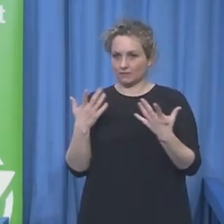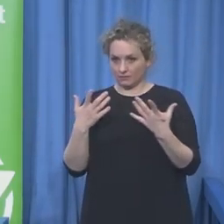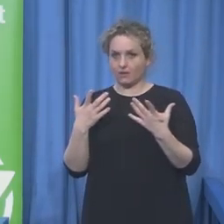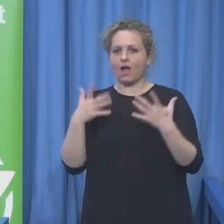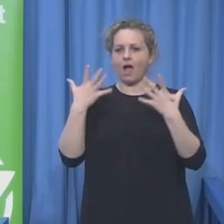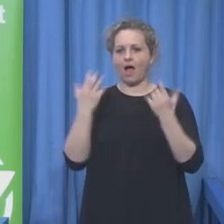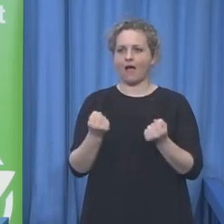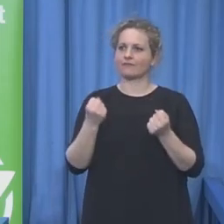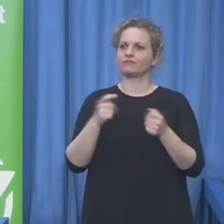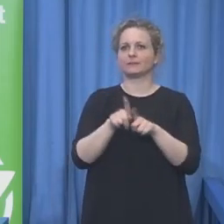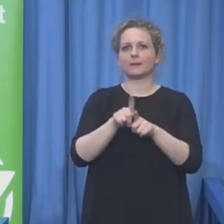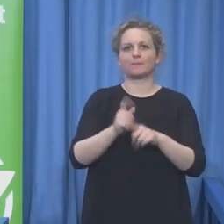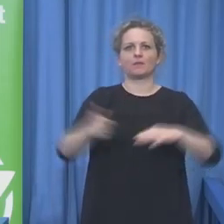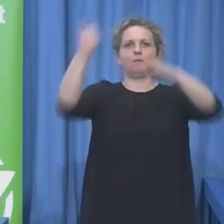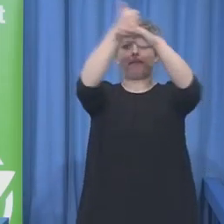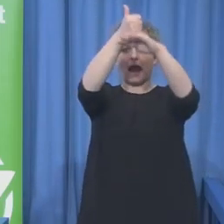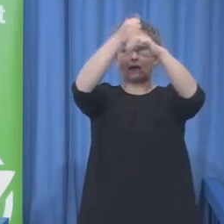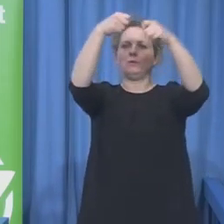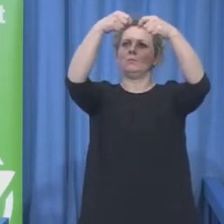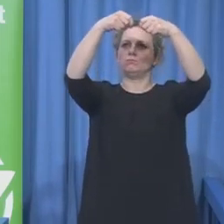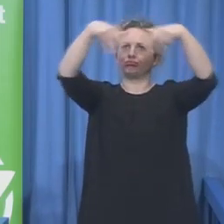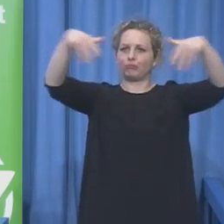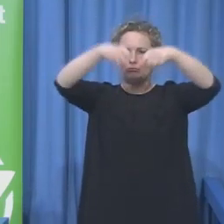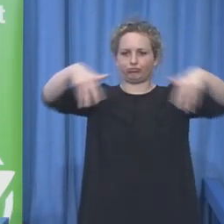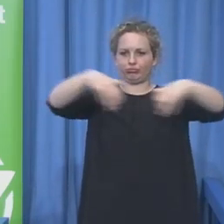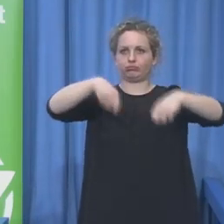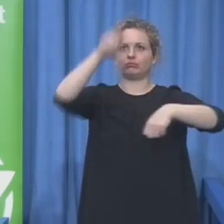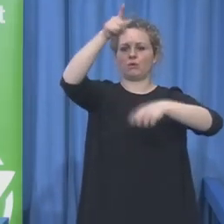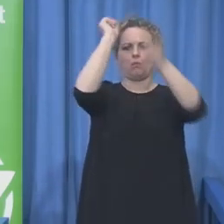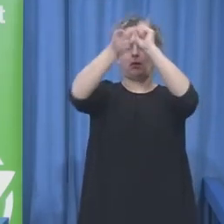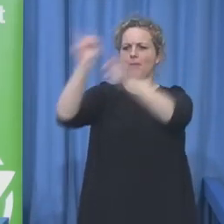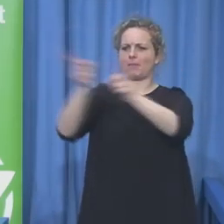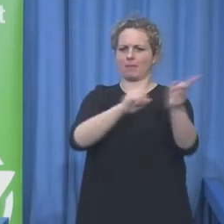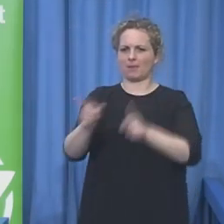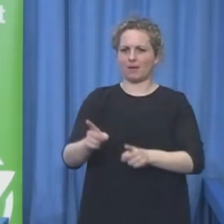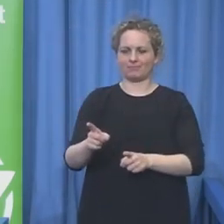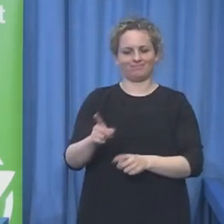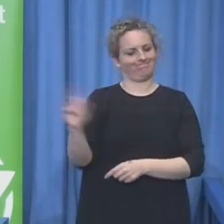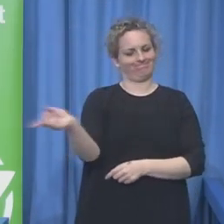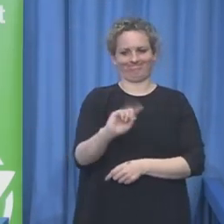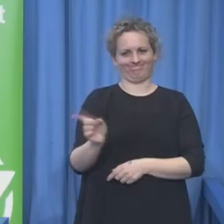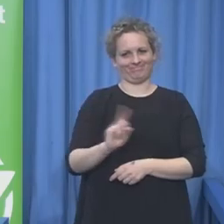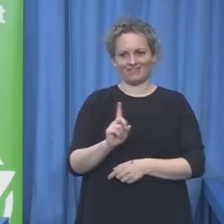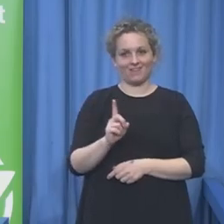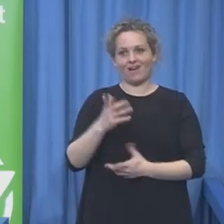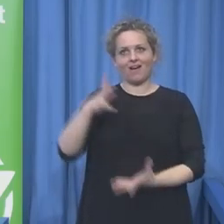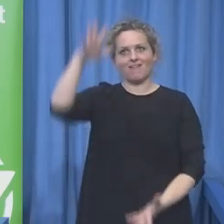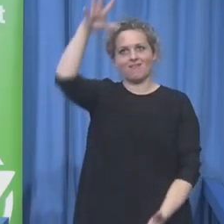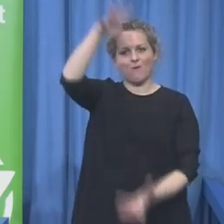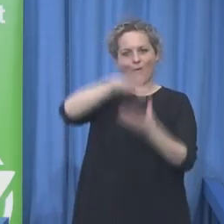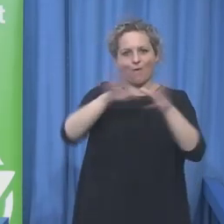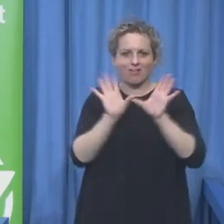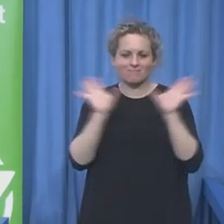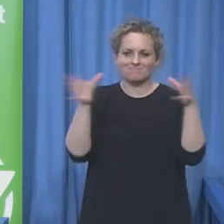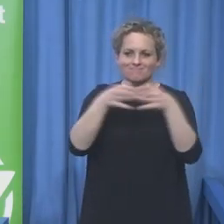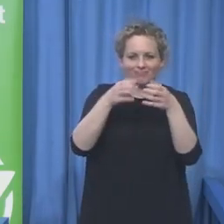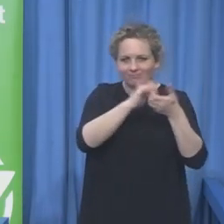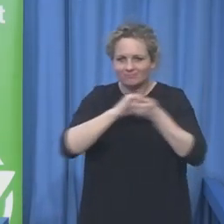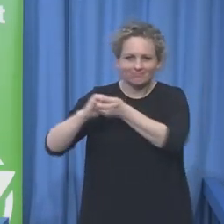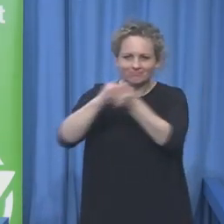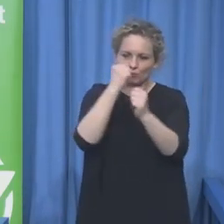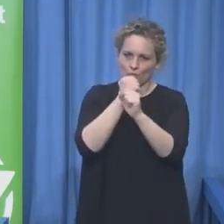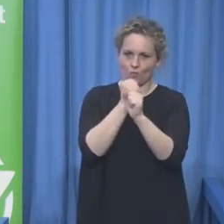there's no one goal that is more important than the other. So all of them are working together, supporting the people on their recovery plan